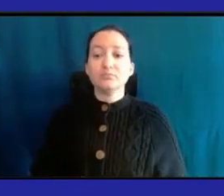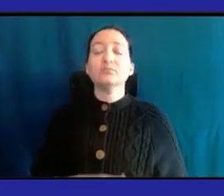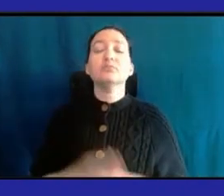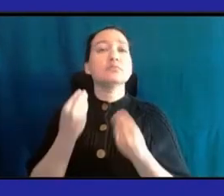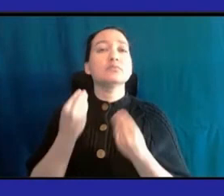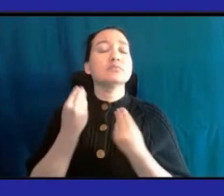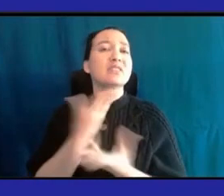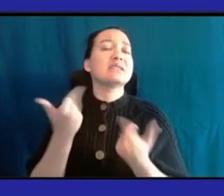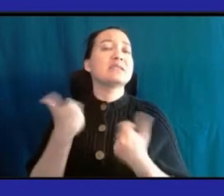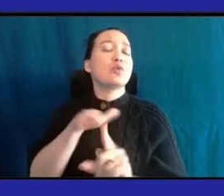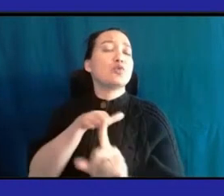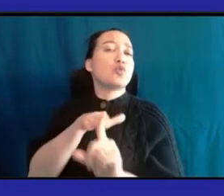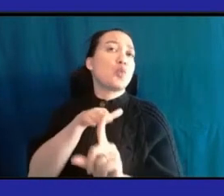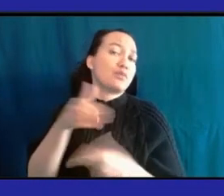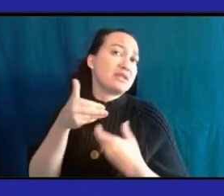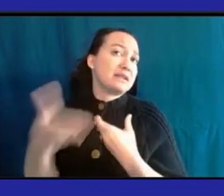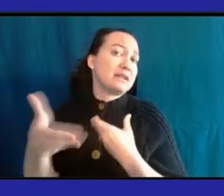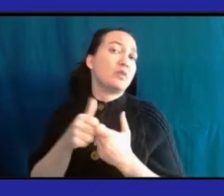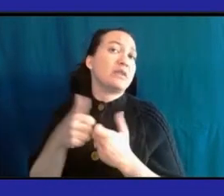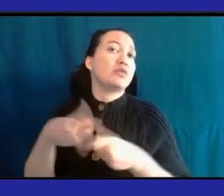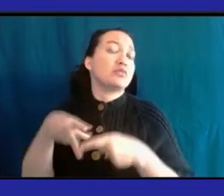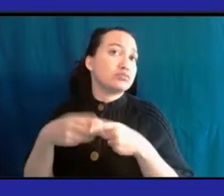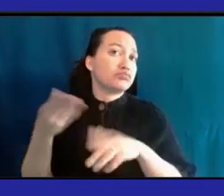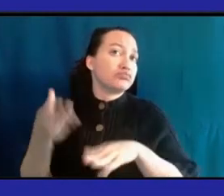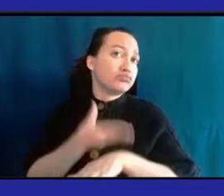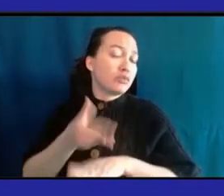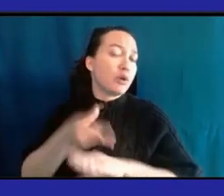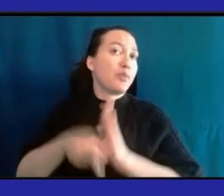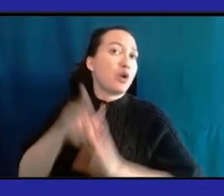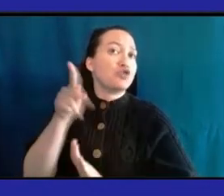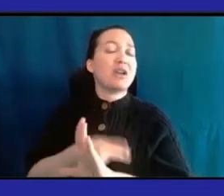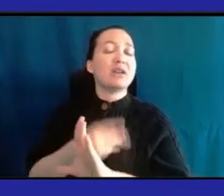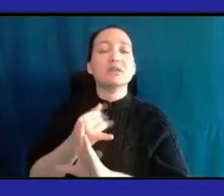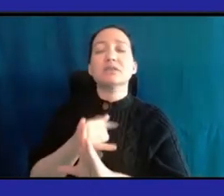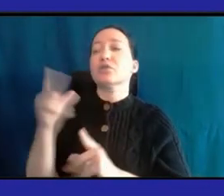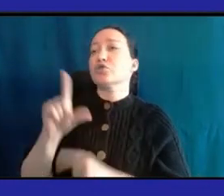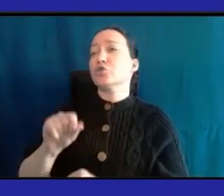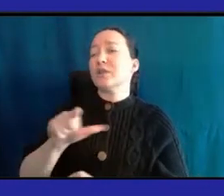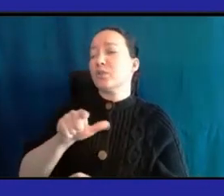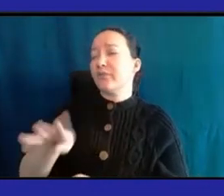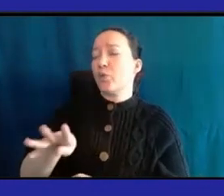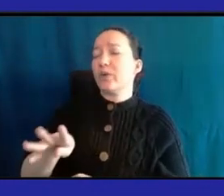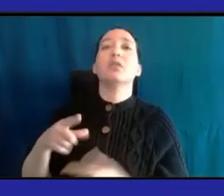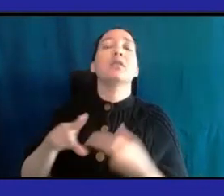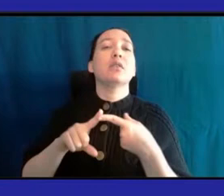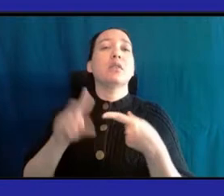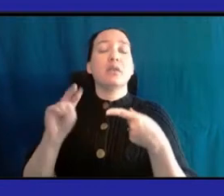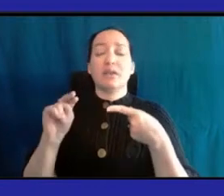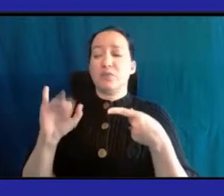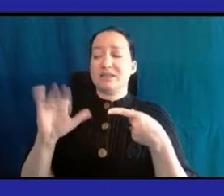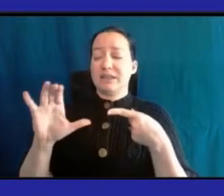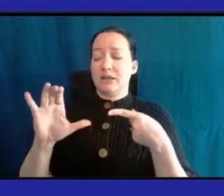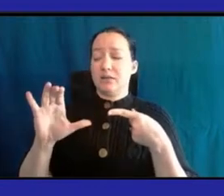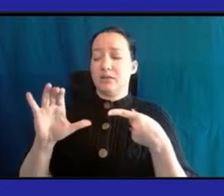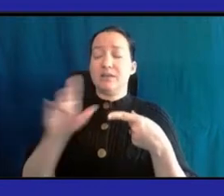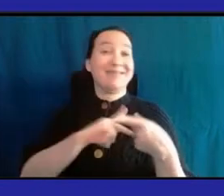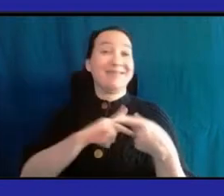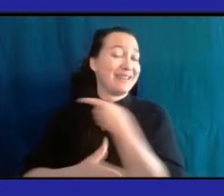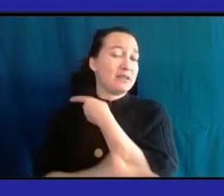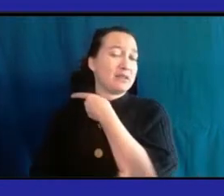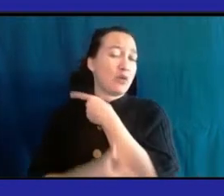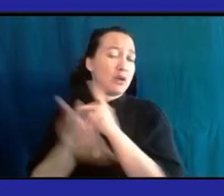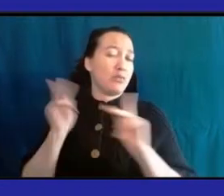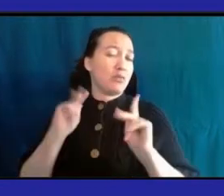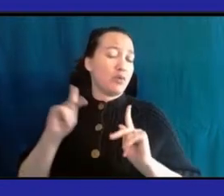notices to proceed with our construction project so far in 2024, including NYC Kings County P Building